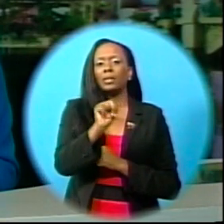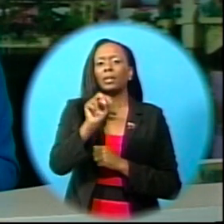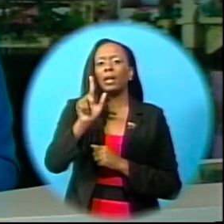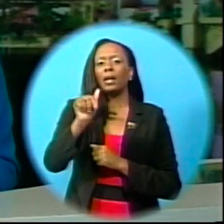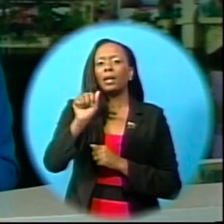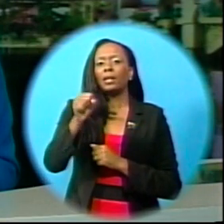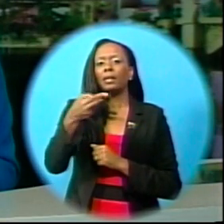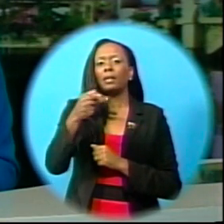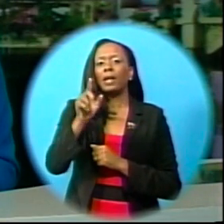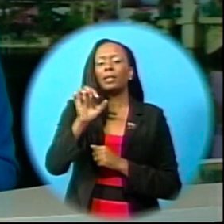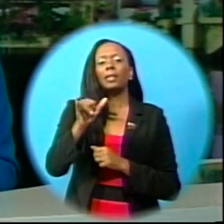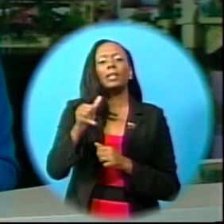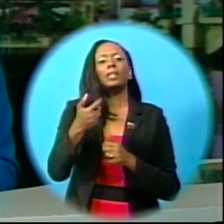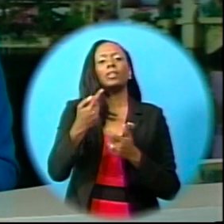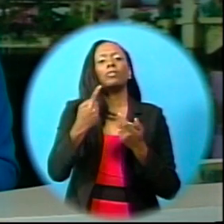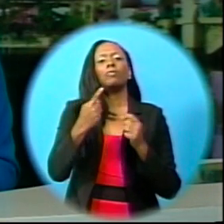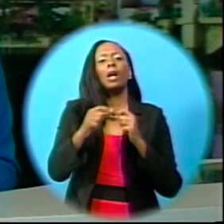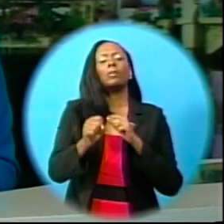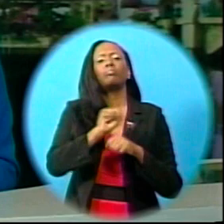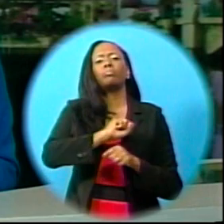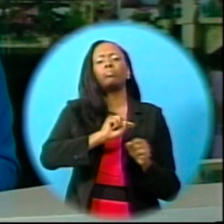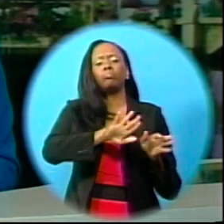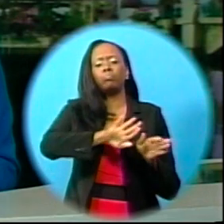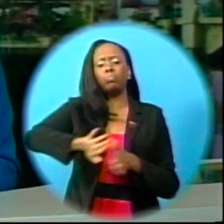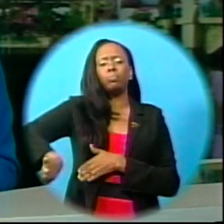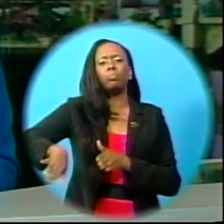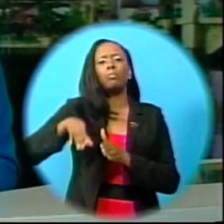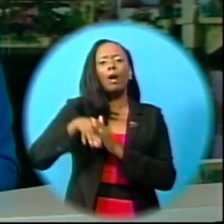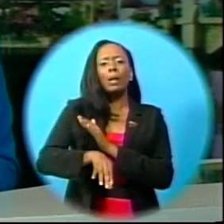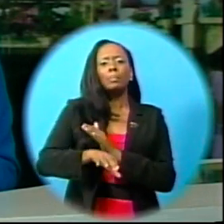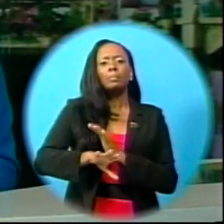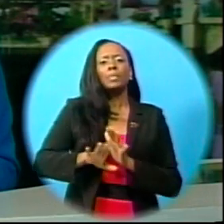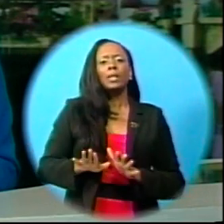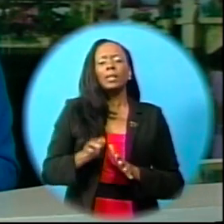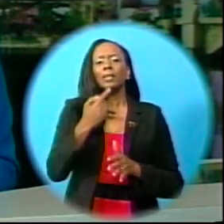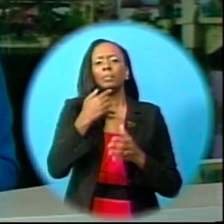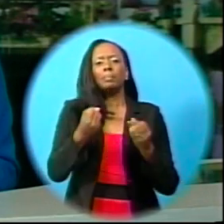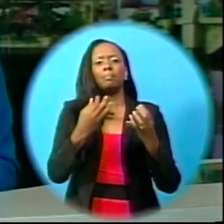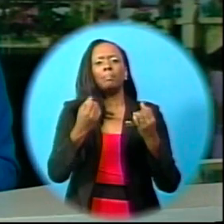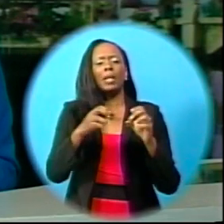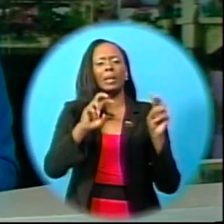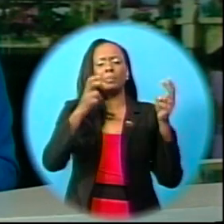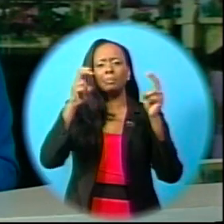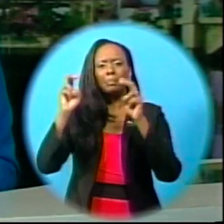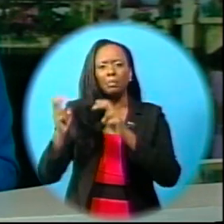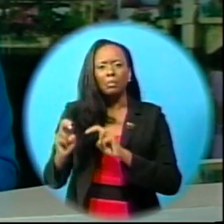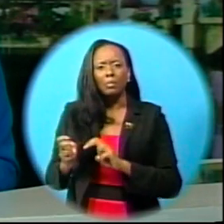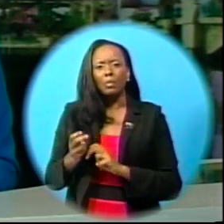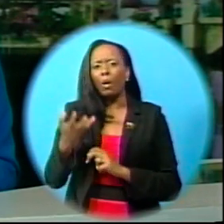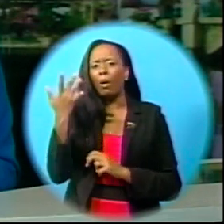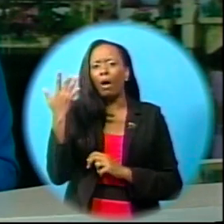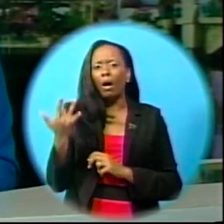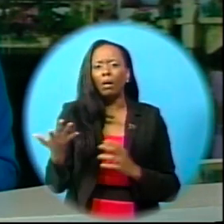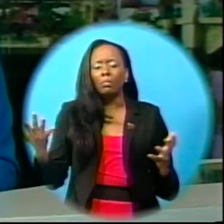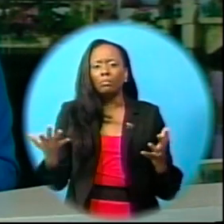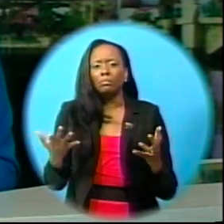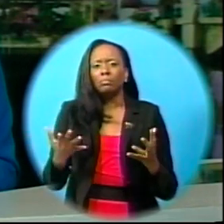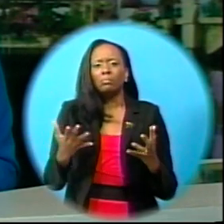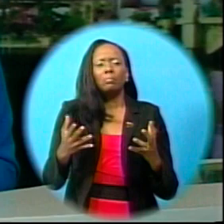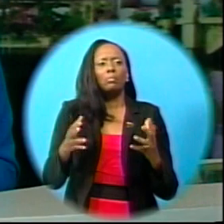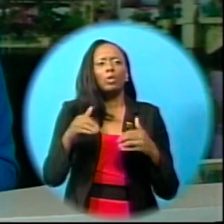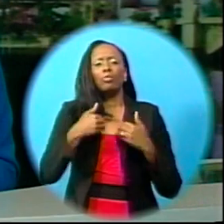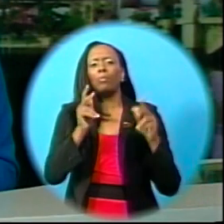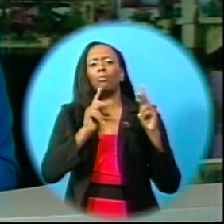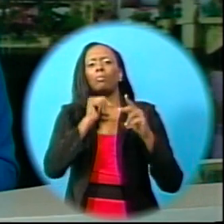Lashley to eradicate crime in that area. Mr. Paul says many of the issues arise from a lack of purpose